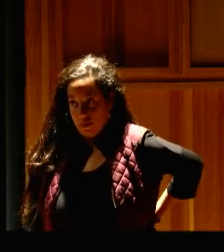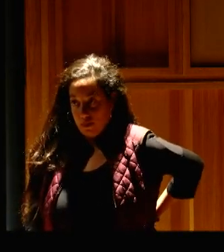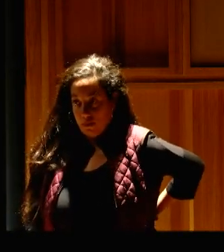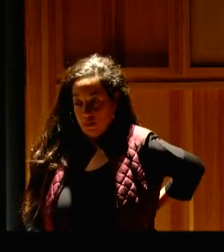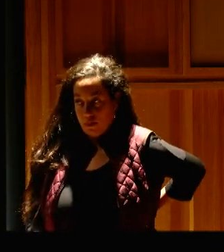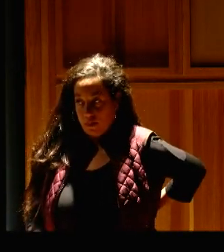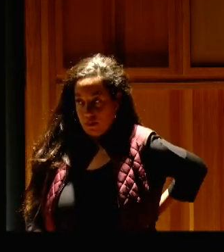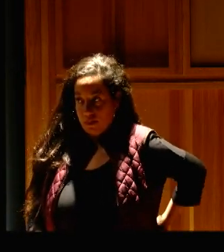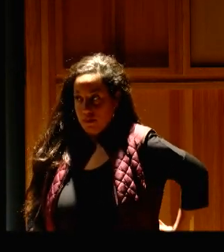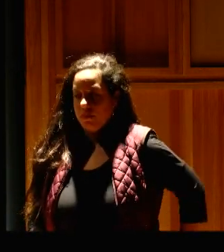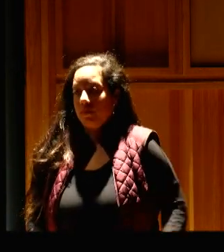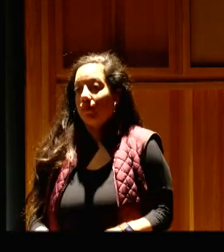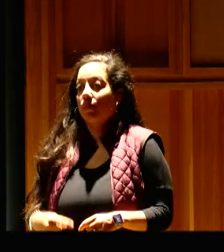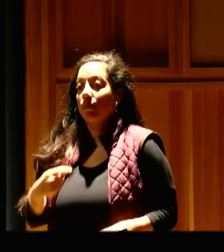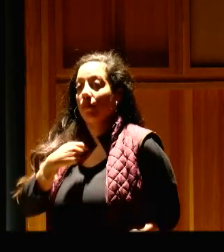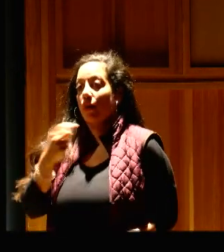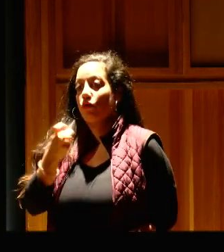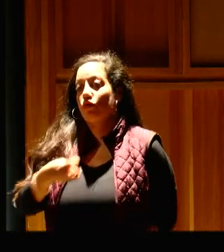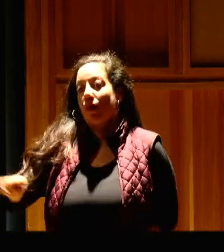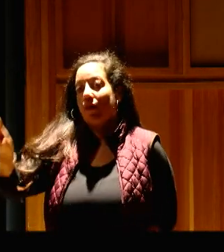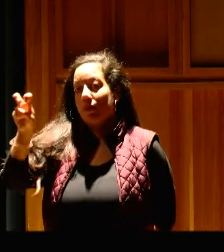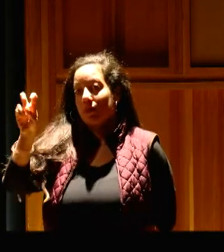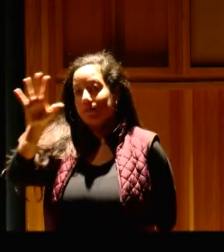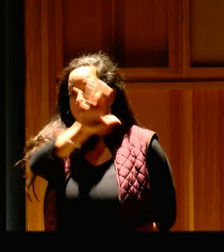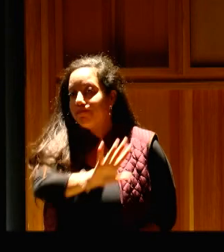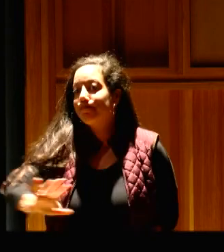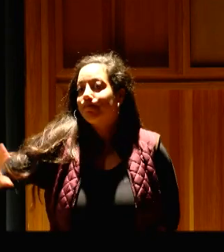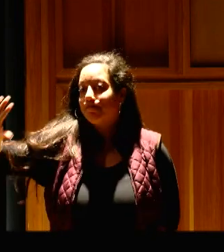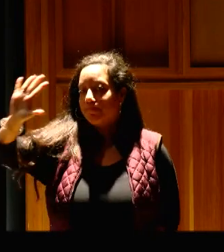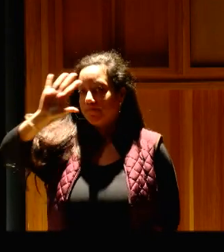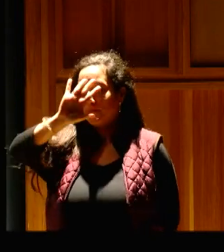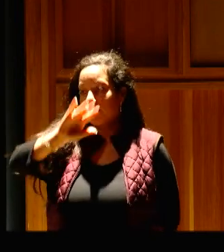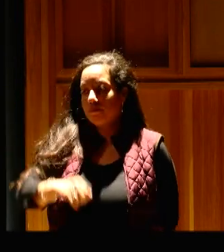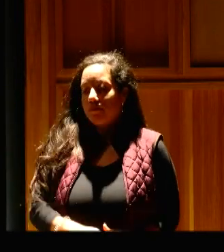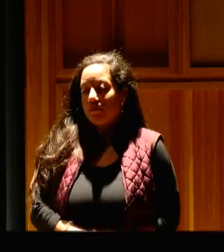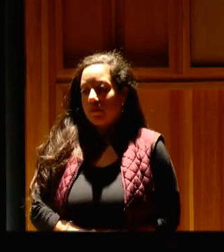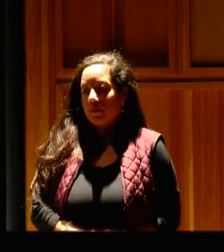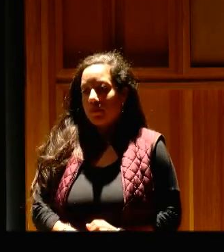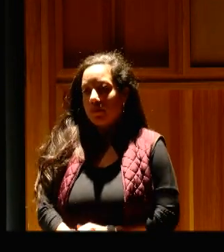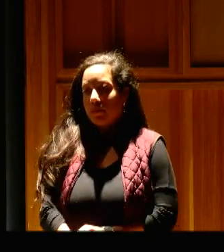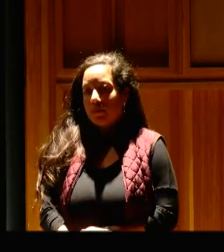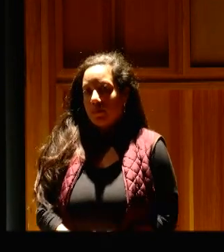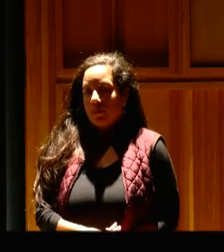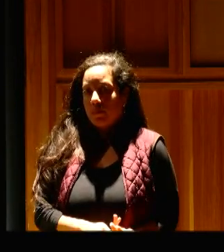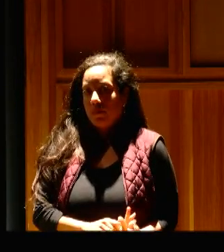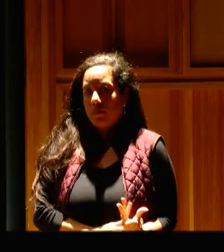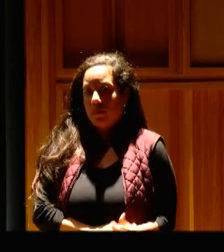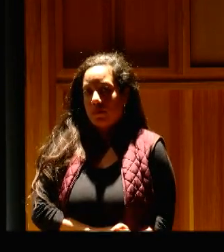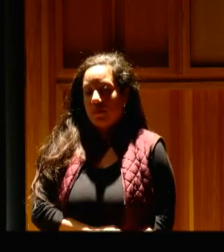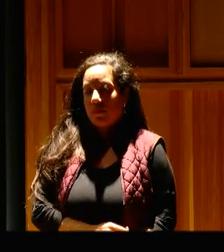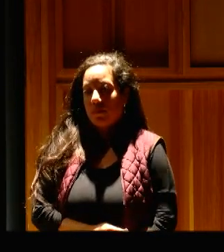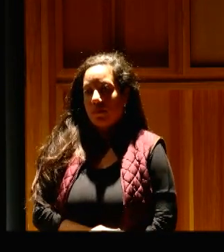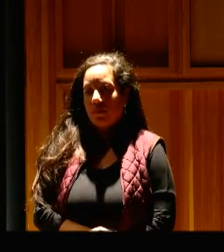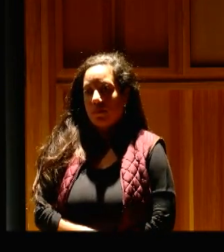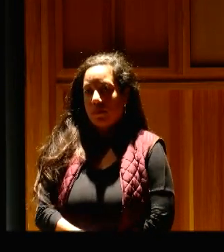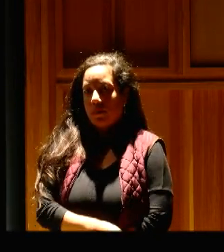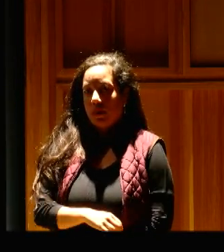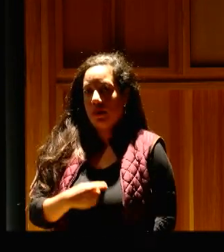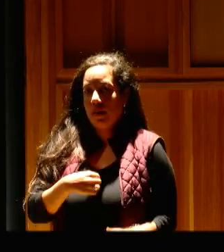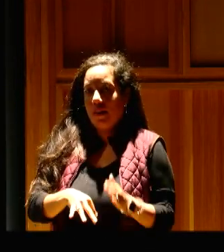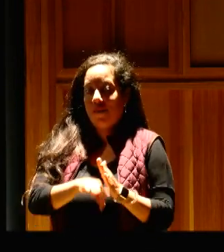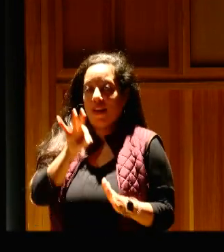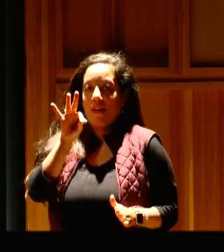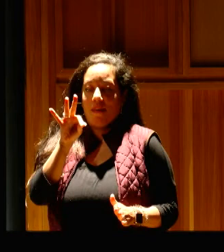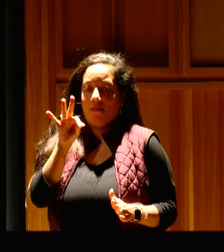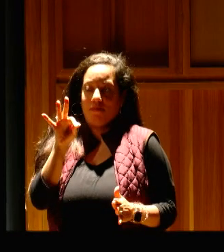Because as I traveled across the country, I also found hundreds of climate change